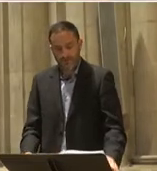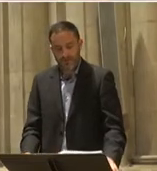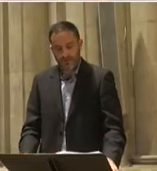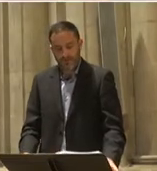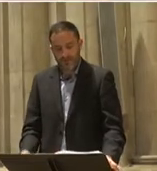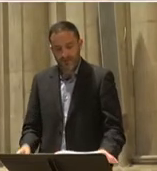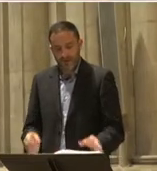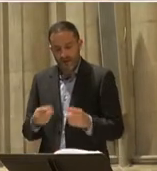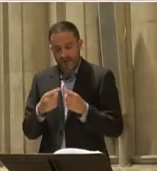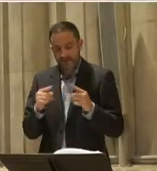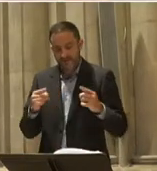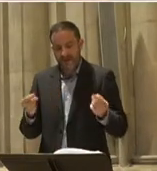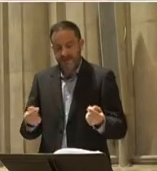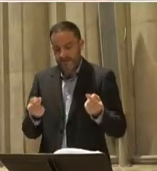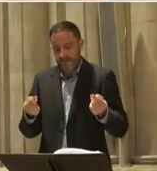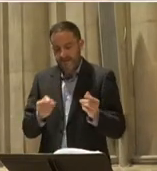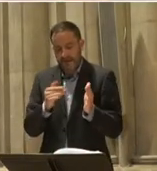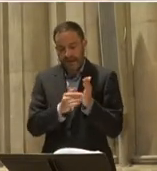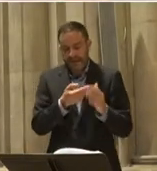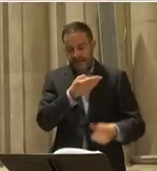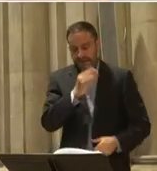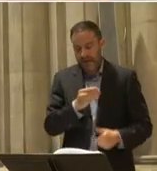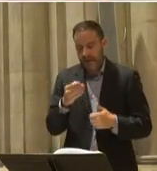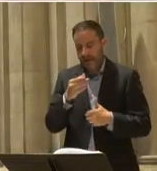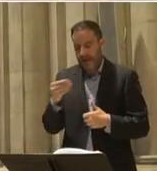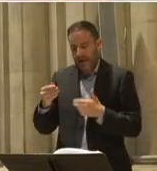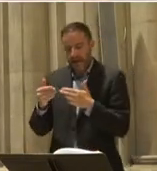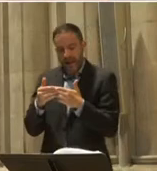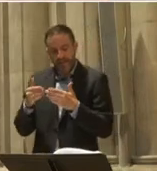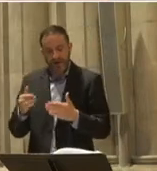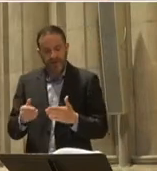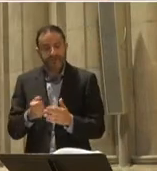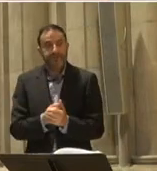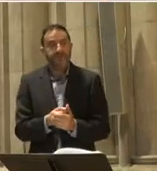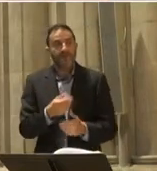Let us confess our sins against God and our neighbor.